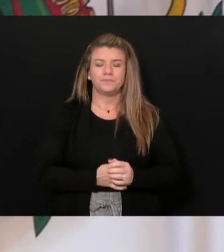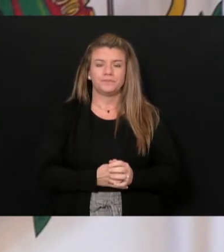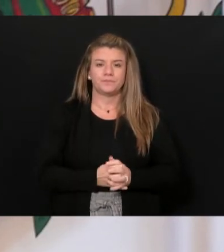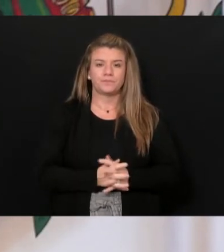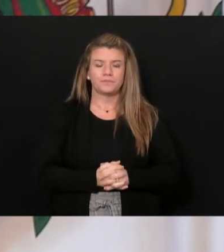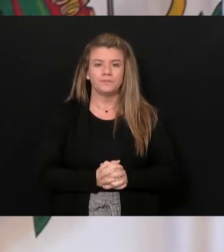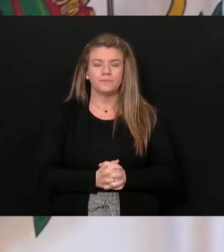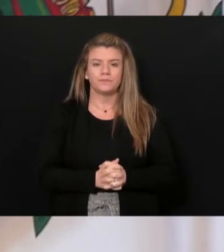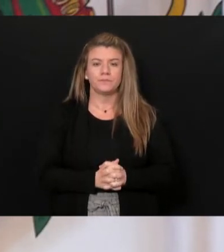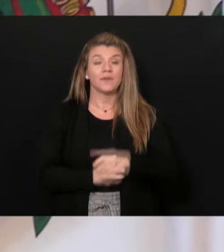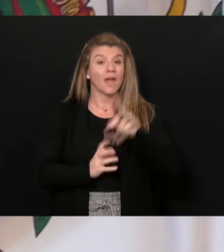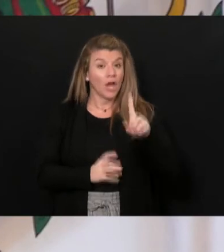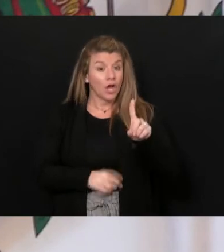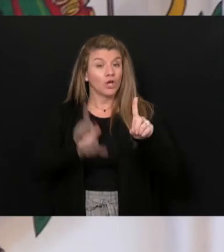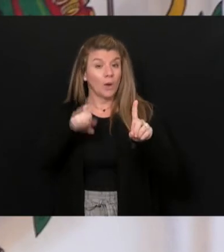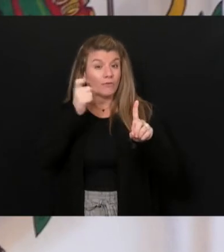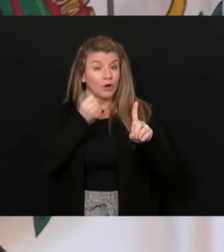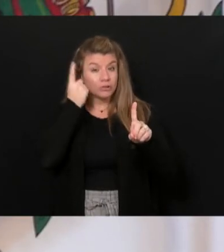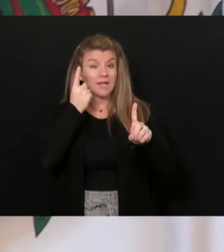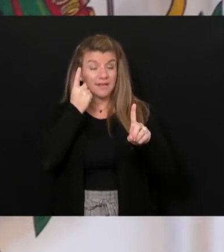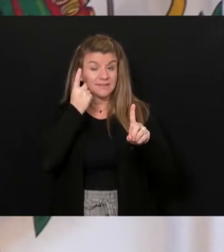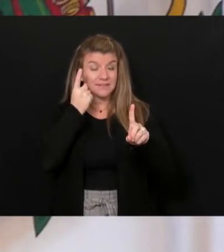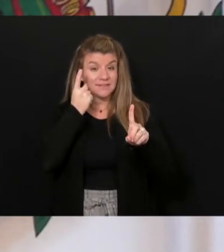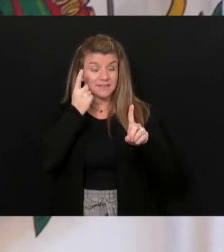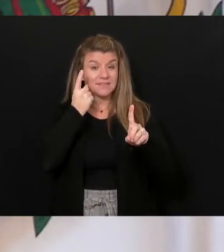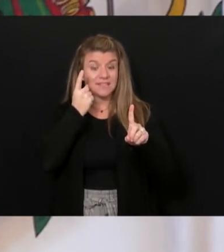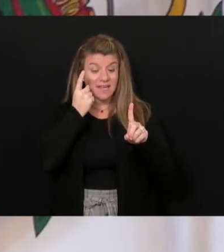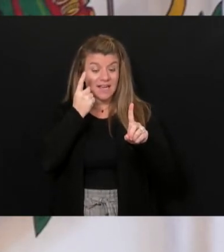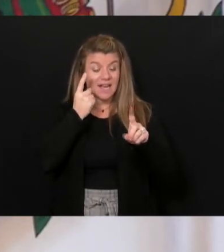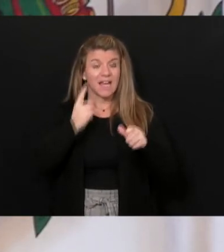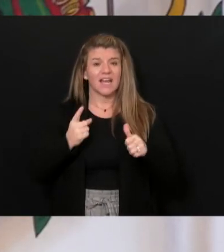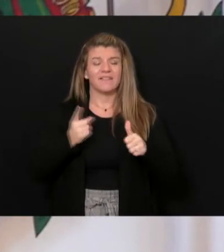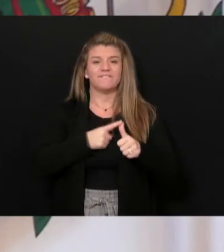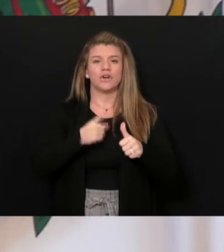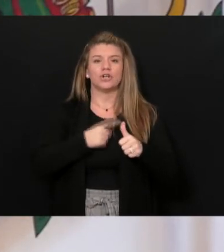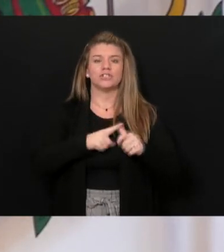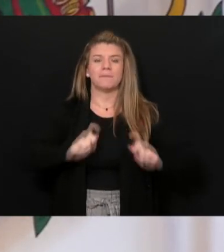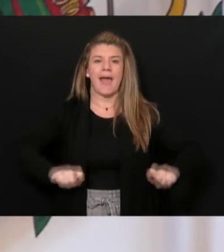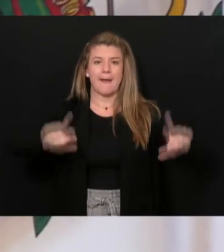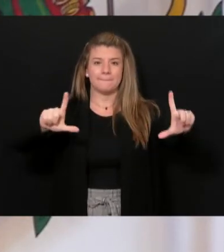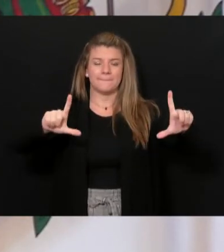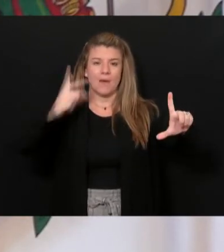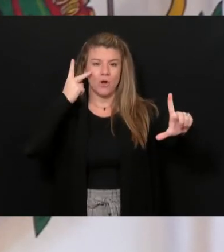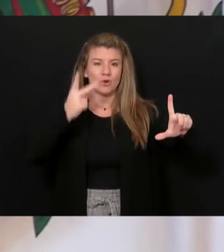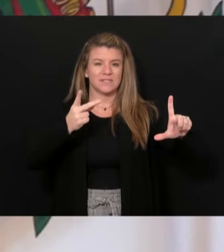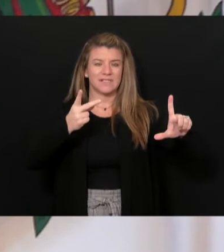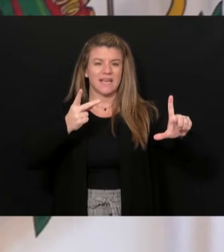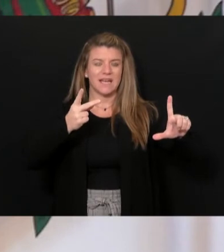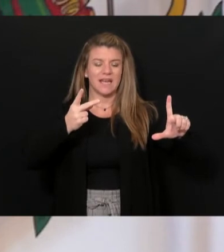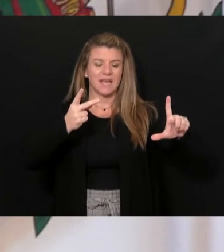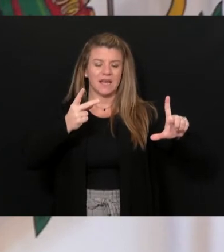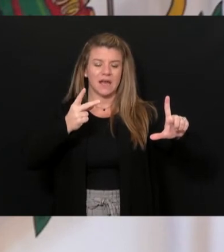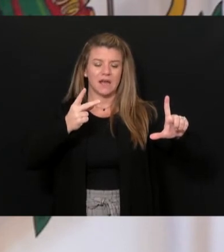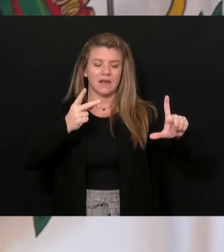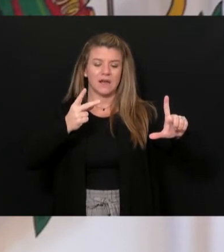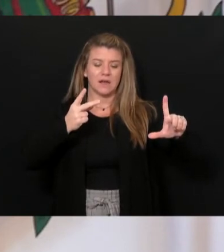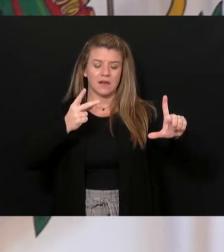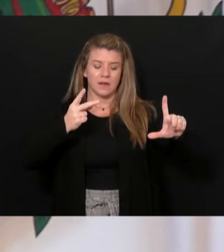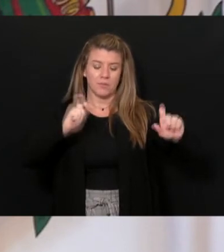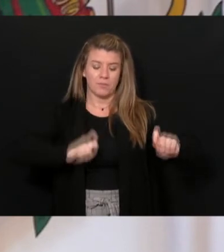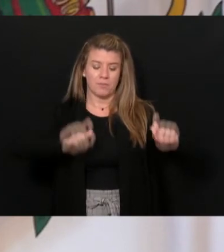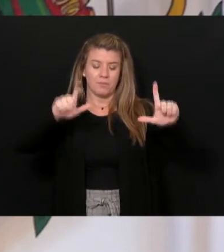The thing that you got to realize is just this, and Jordan, I think the first map, that I want you to put up is to put up, just put